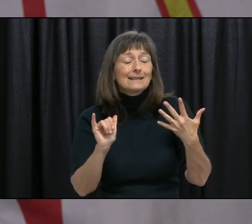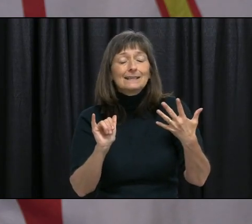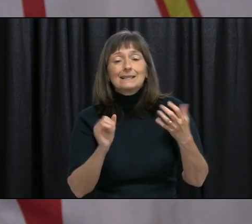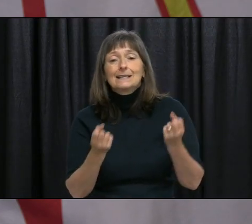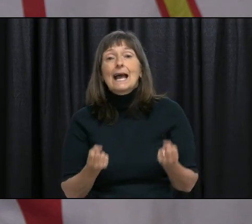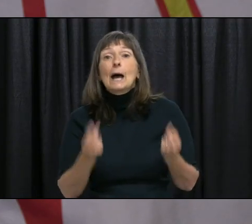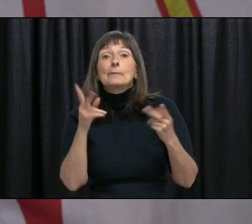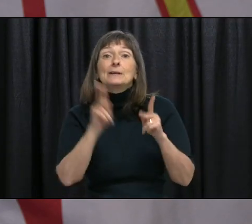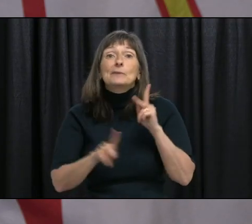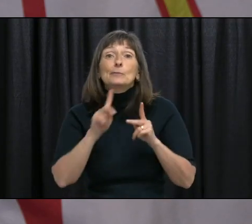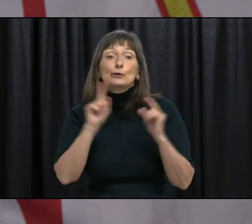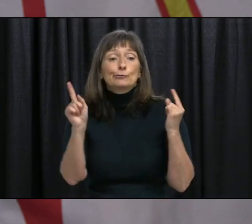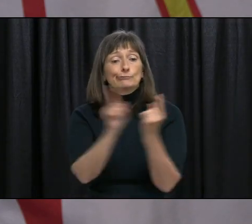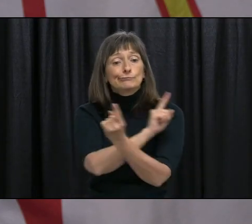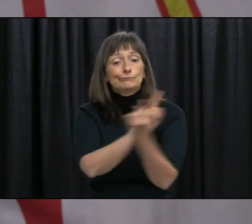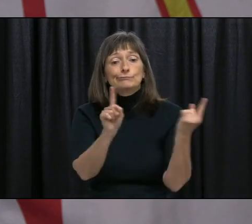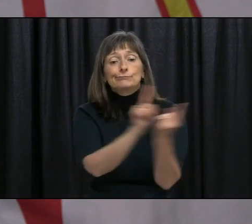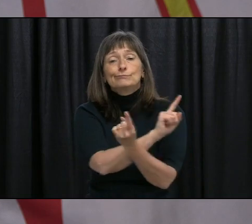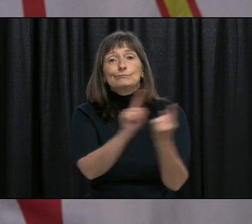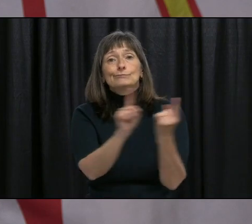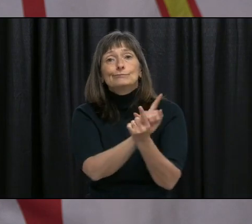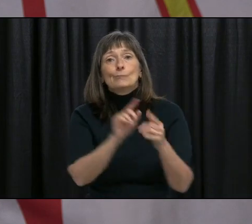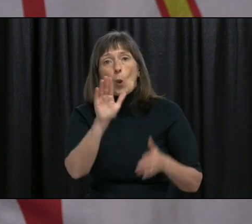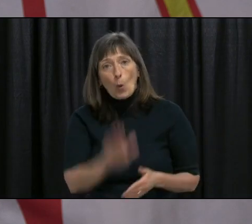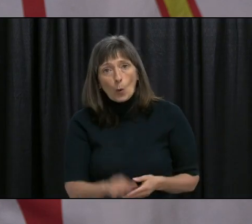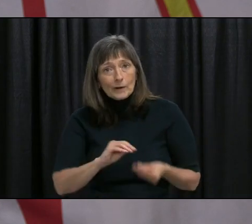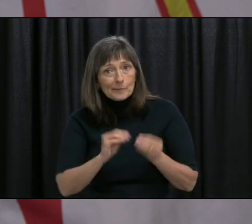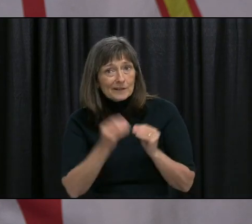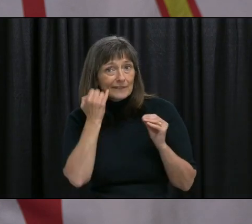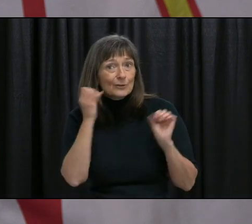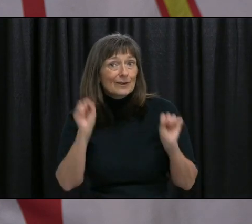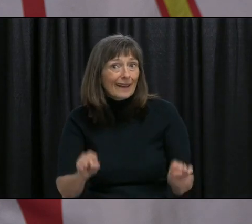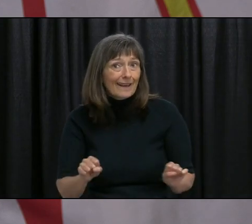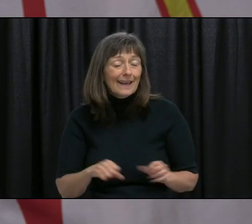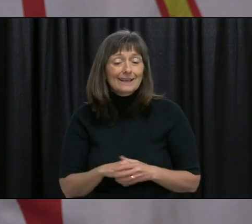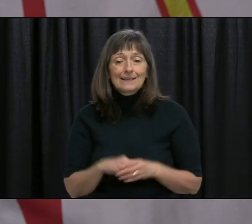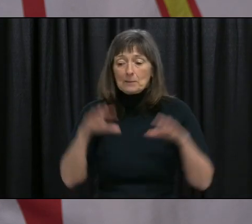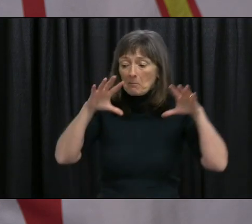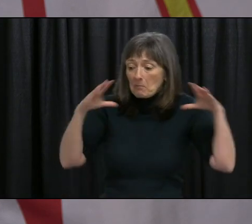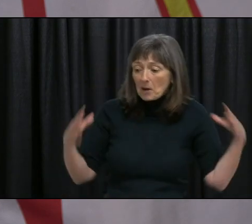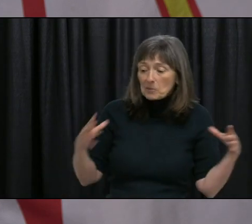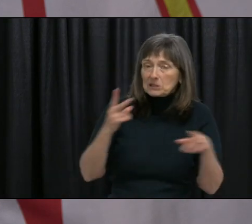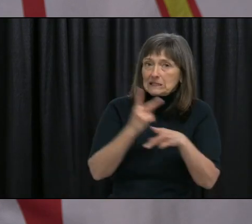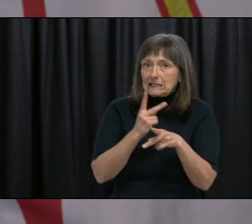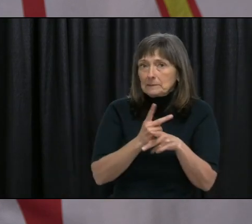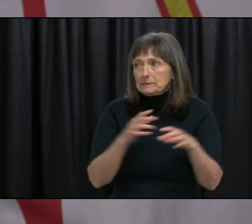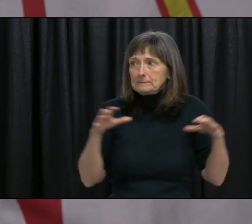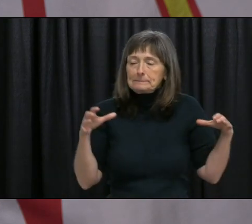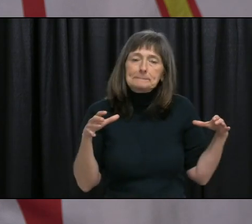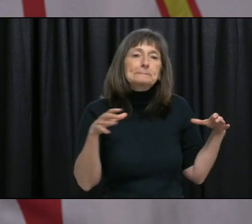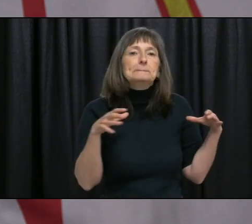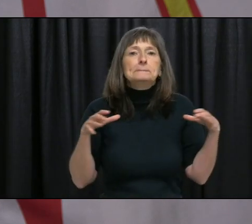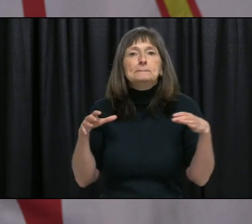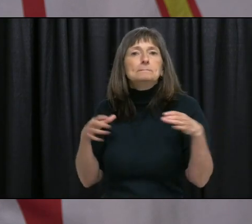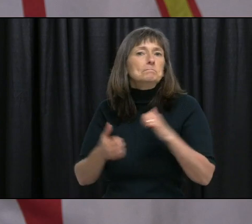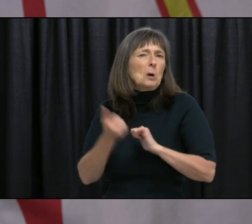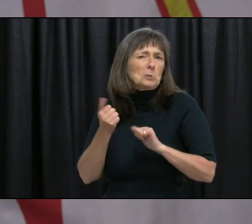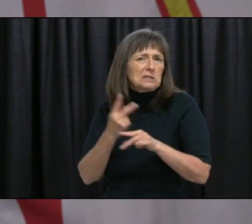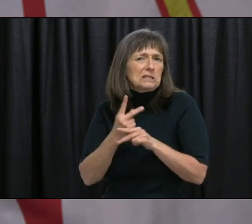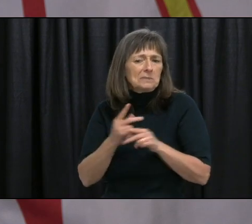as your close contacts as low as possible, people outside of your bubble, trying to keep those interactions